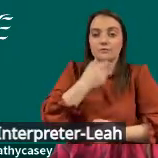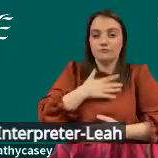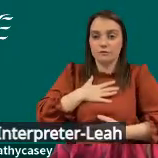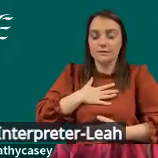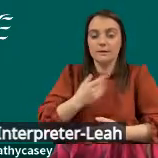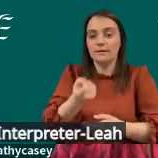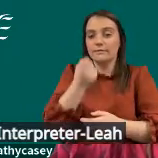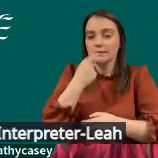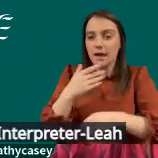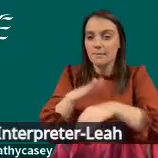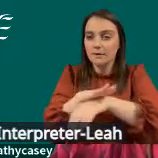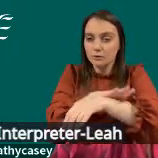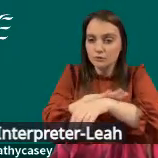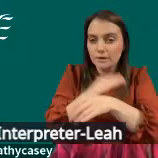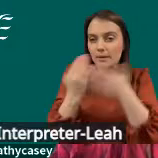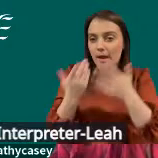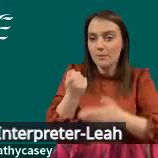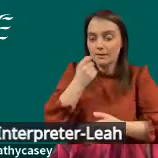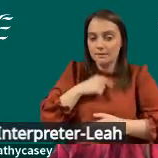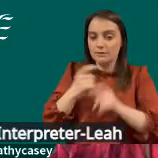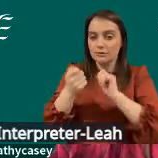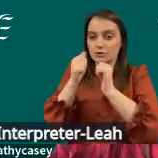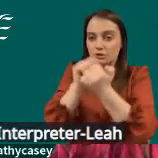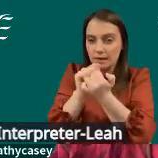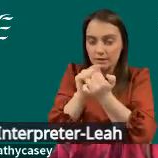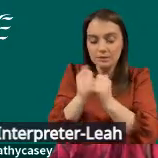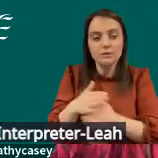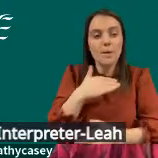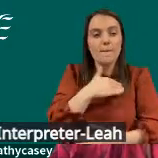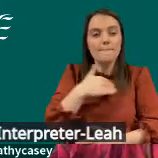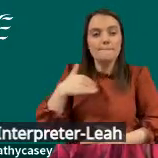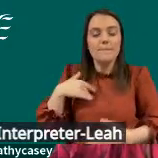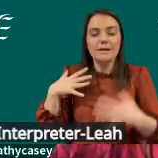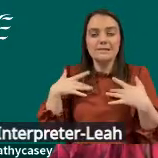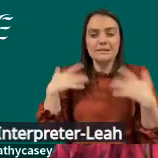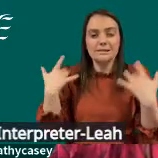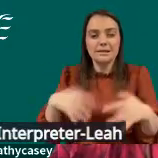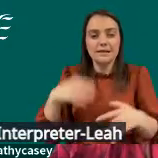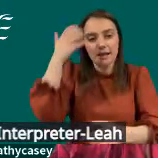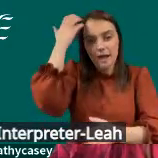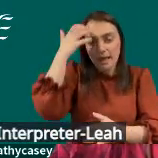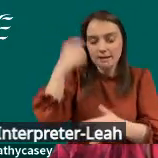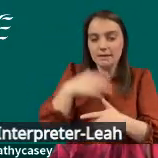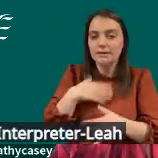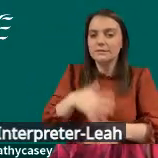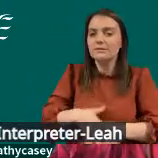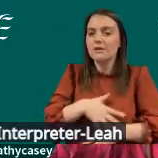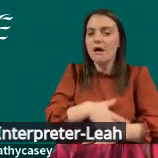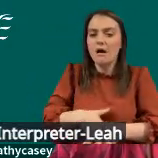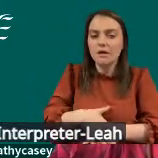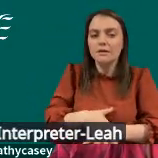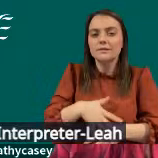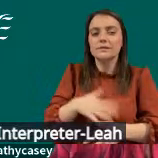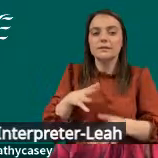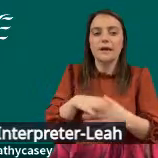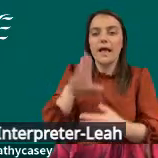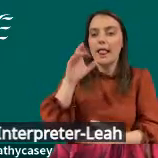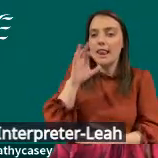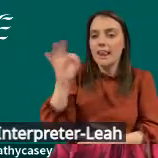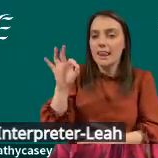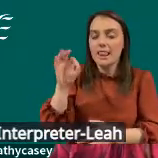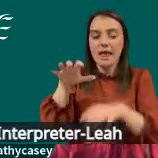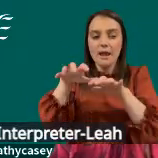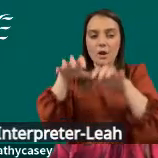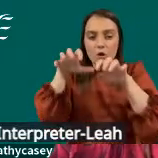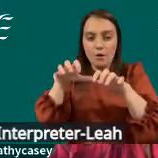the dosages. And the most common side effects are breast tenderness, headaches, nausea, leg cramps, fluid retention, some irregular bleeding